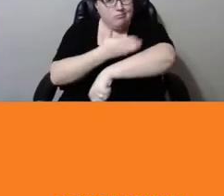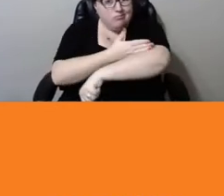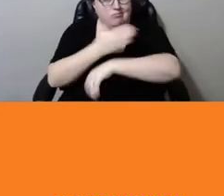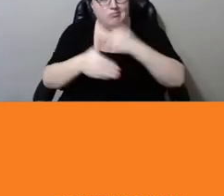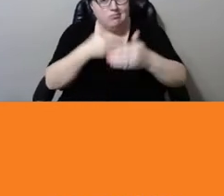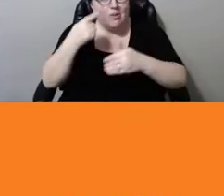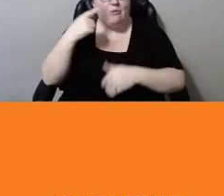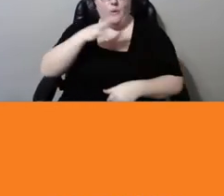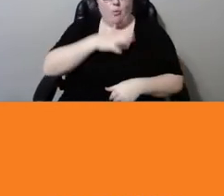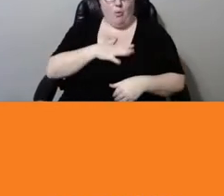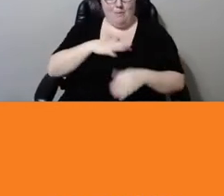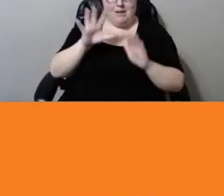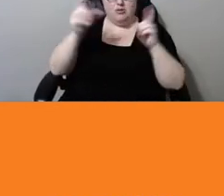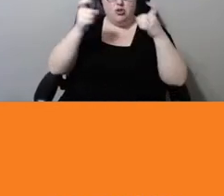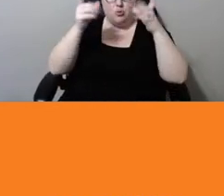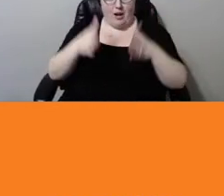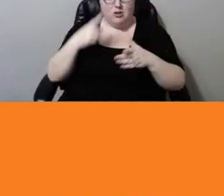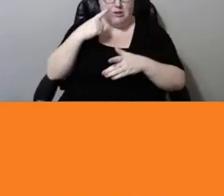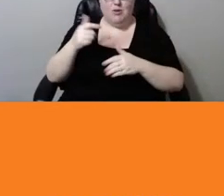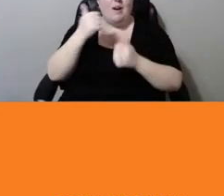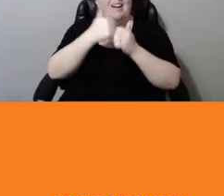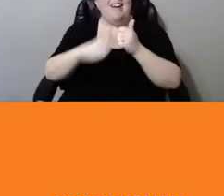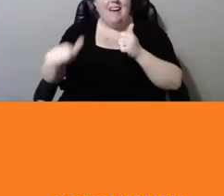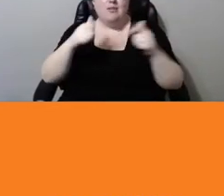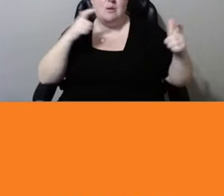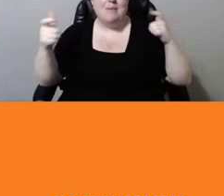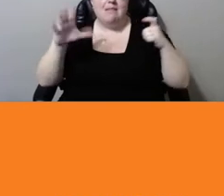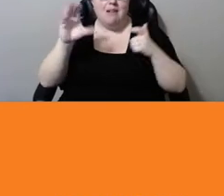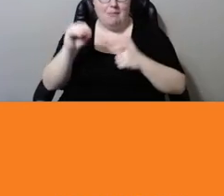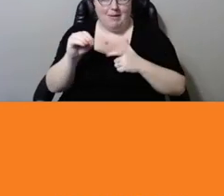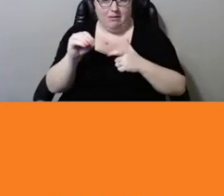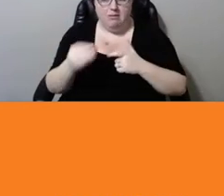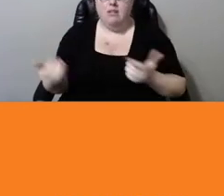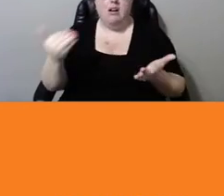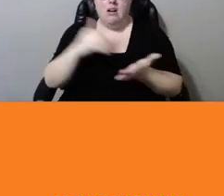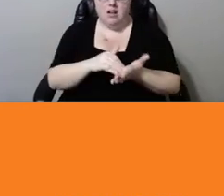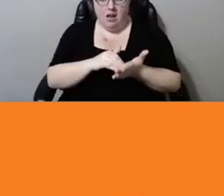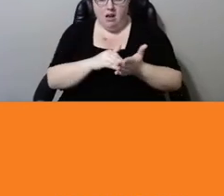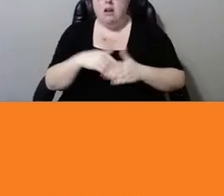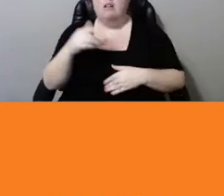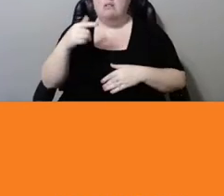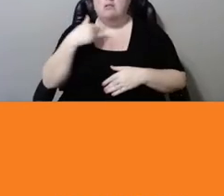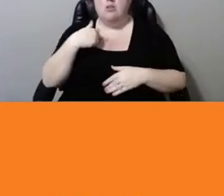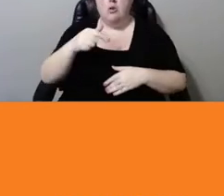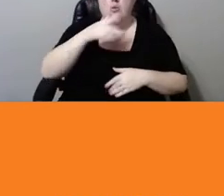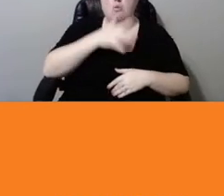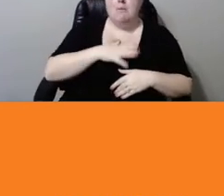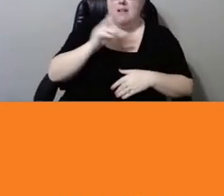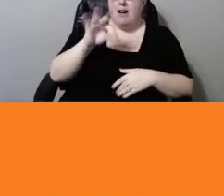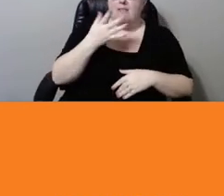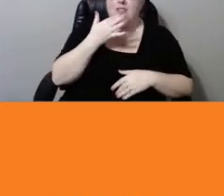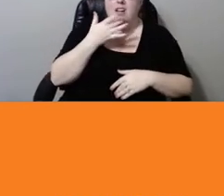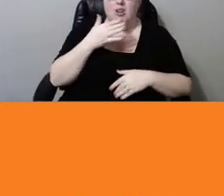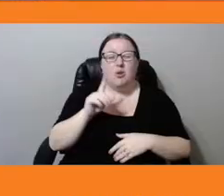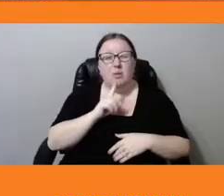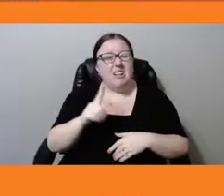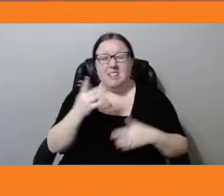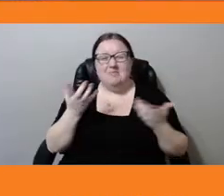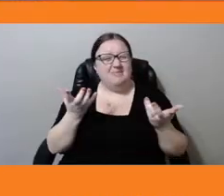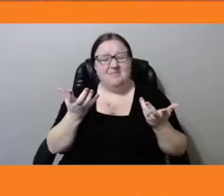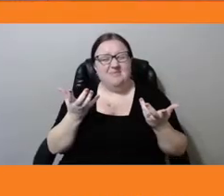camera for women directors at every major company. Again, when we turn to women of color, the story is even more